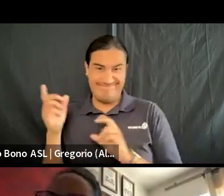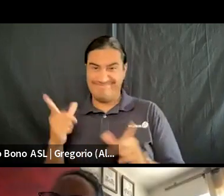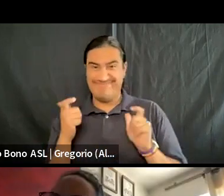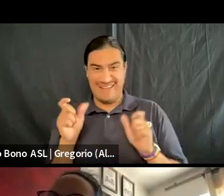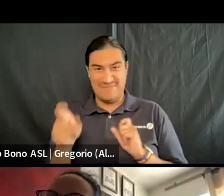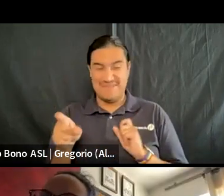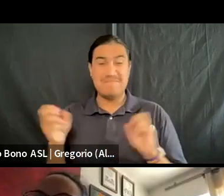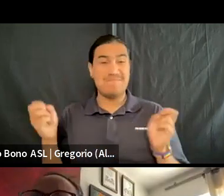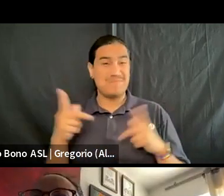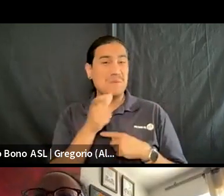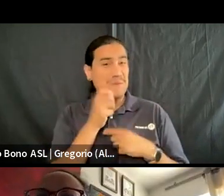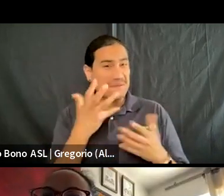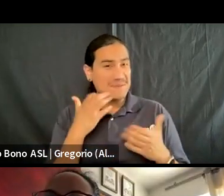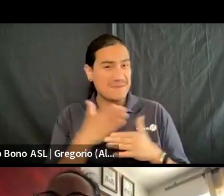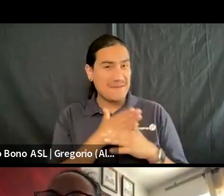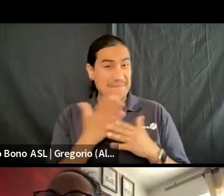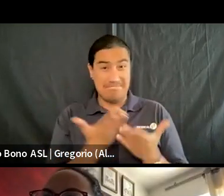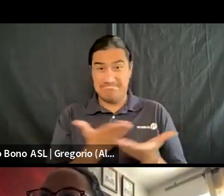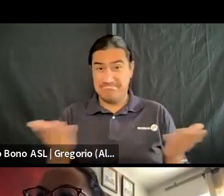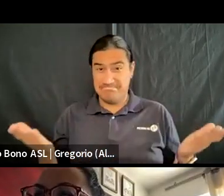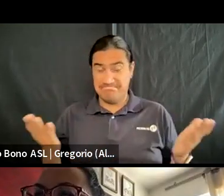Yes. All right. Who wants to share?